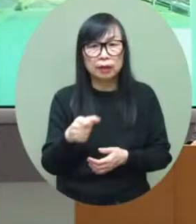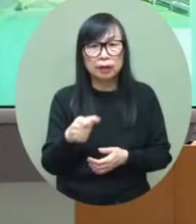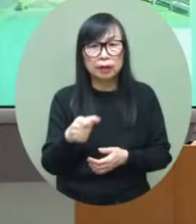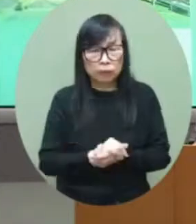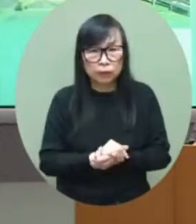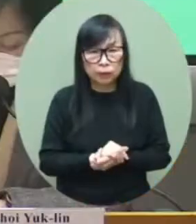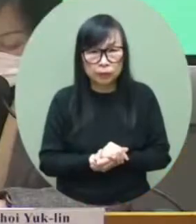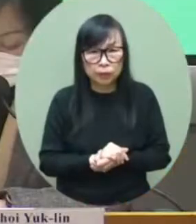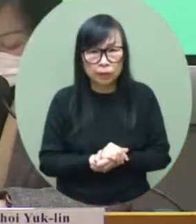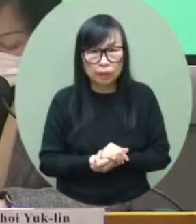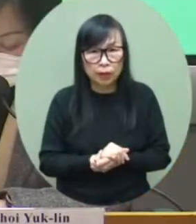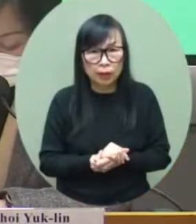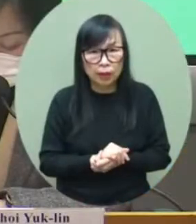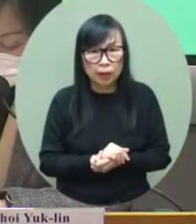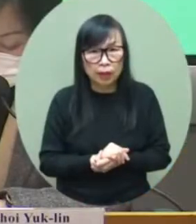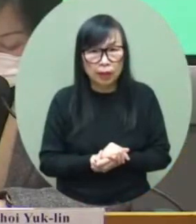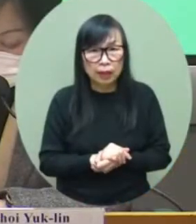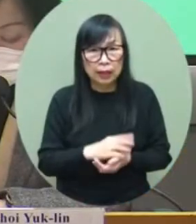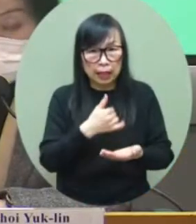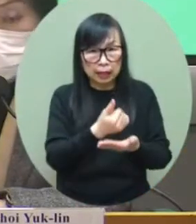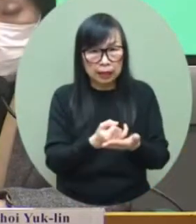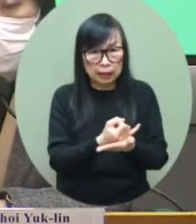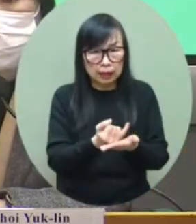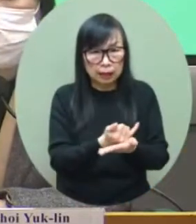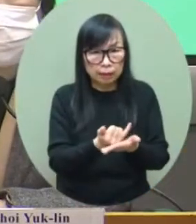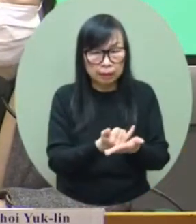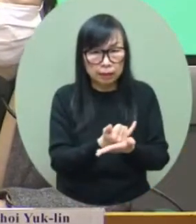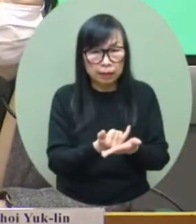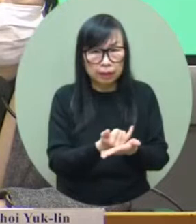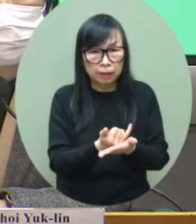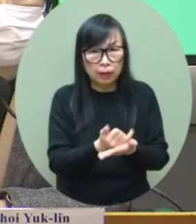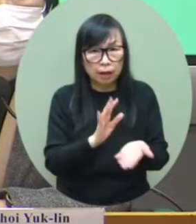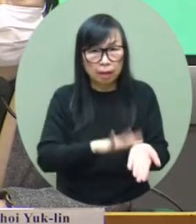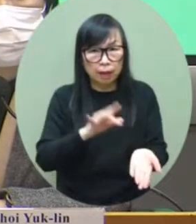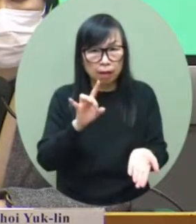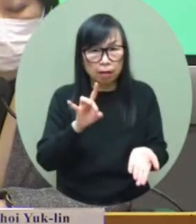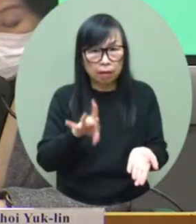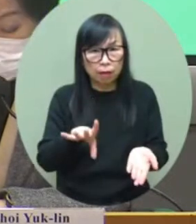This is very important. It's a good question, actually. It shows exactly